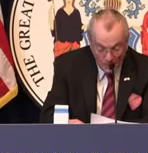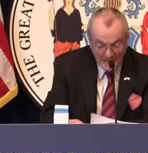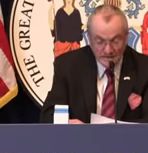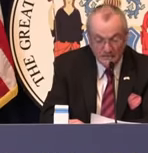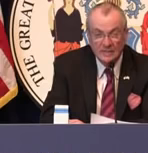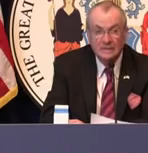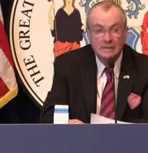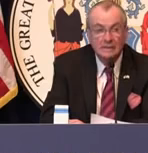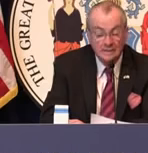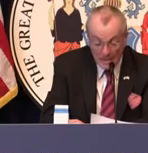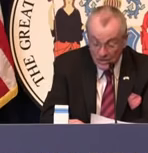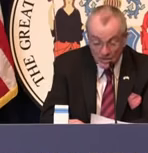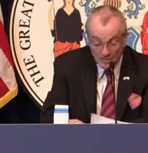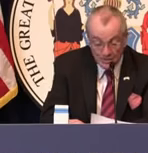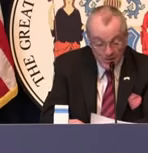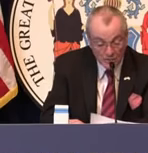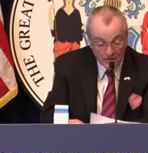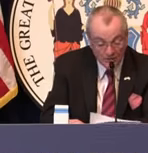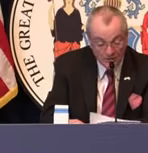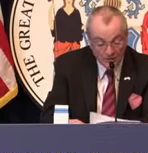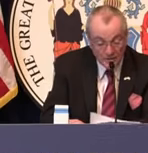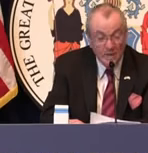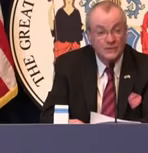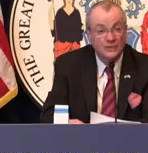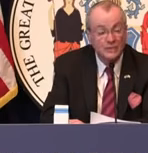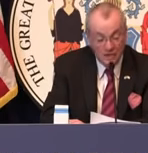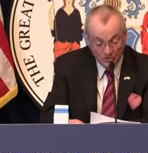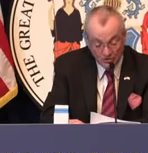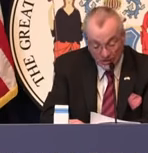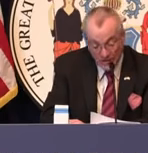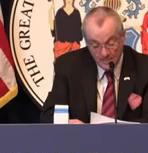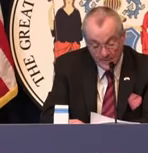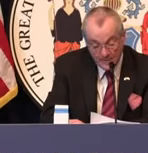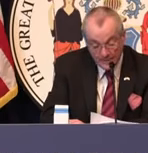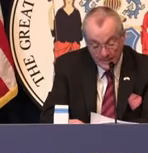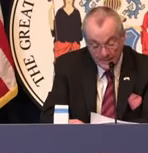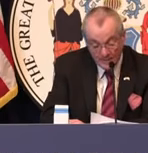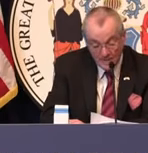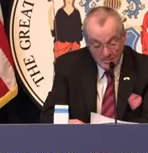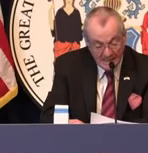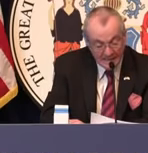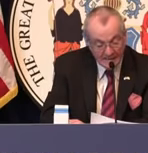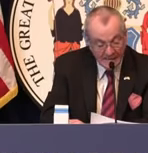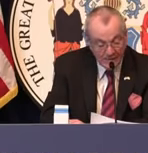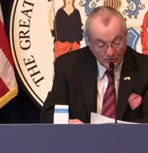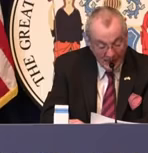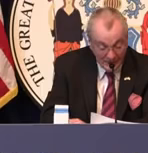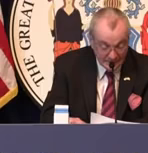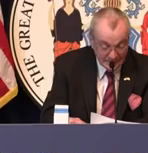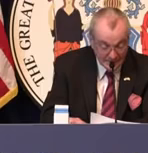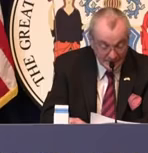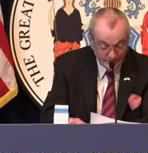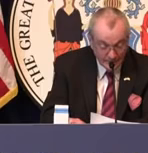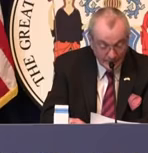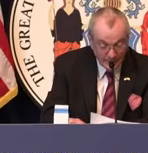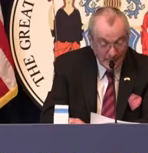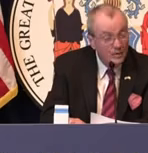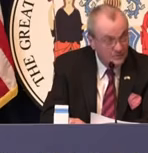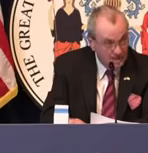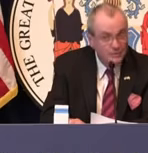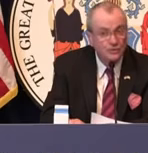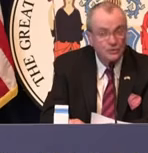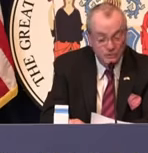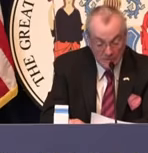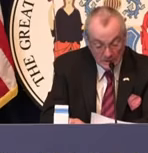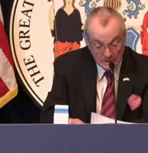be proactive, not just to protect residents for the months and years to come, but for the immediate days ahead. And we